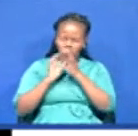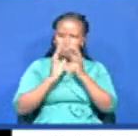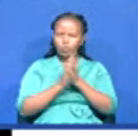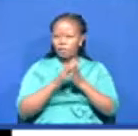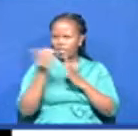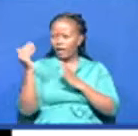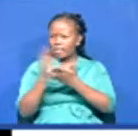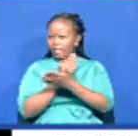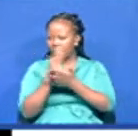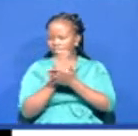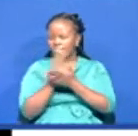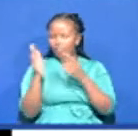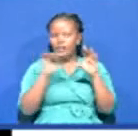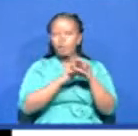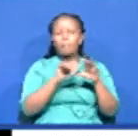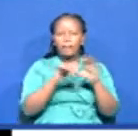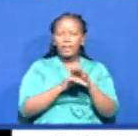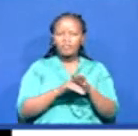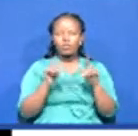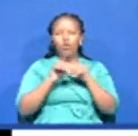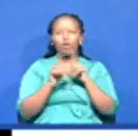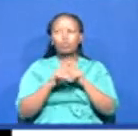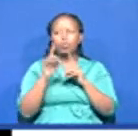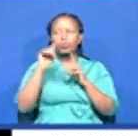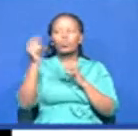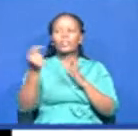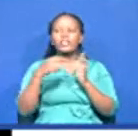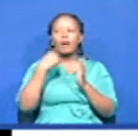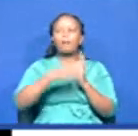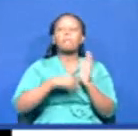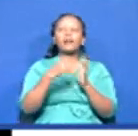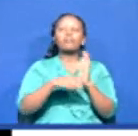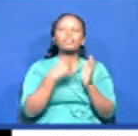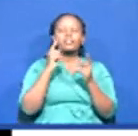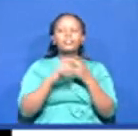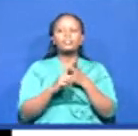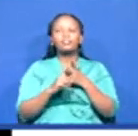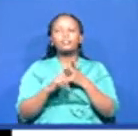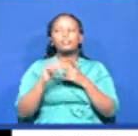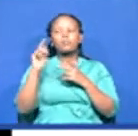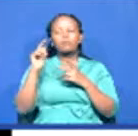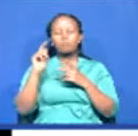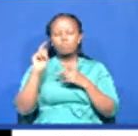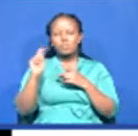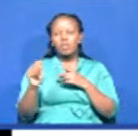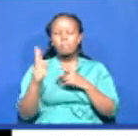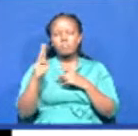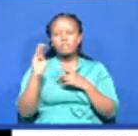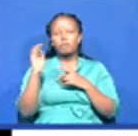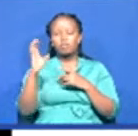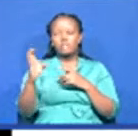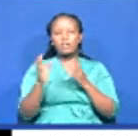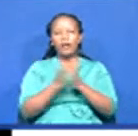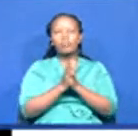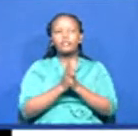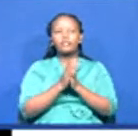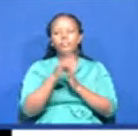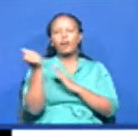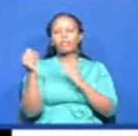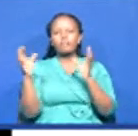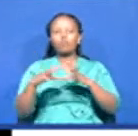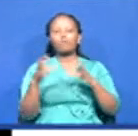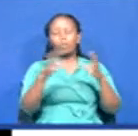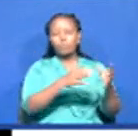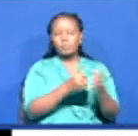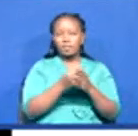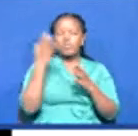the Kenya Association of Manufacturers, the Kenya National Chamber of Commerce, among other players. Last week, we were in